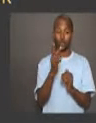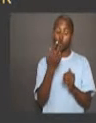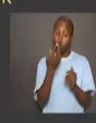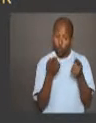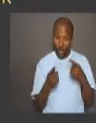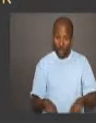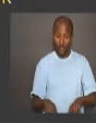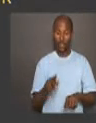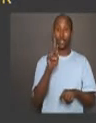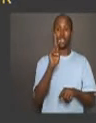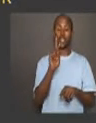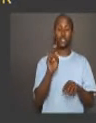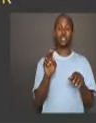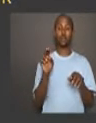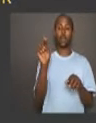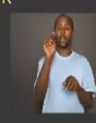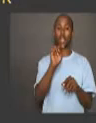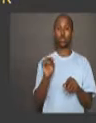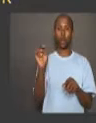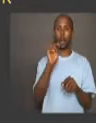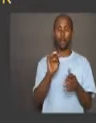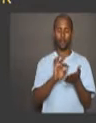when k is a natural number.